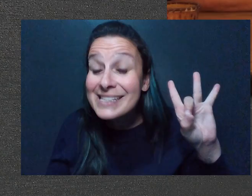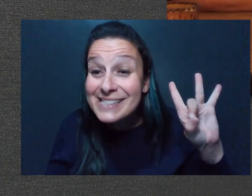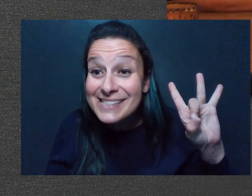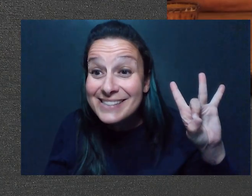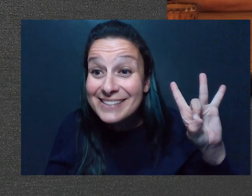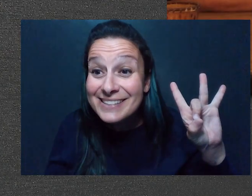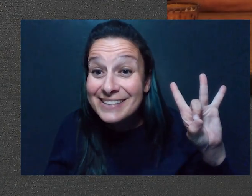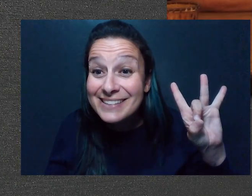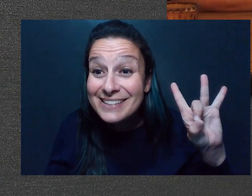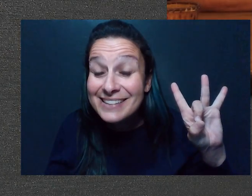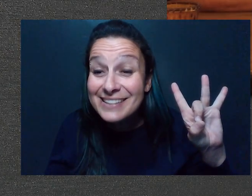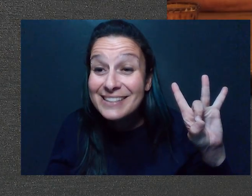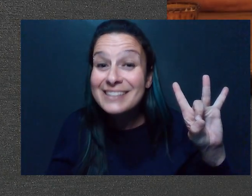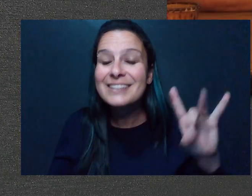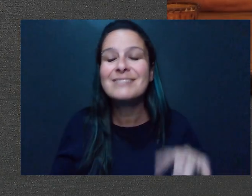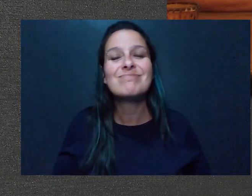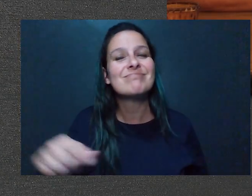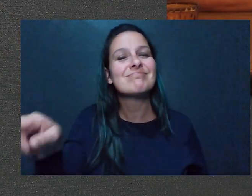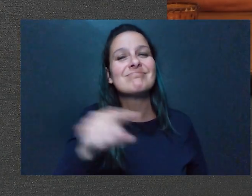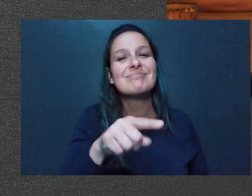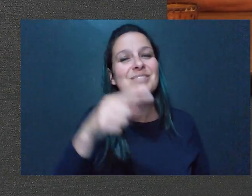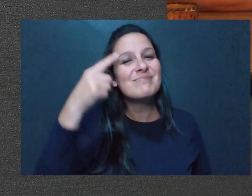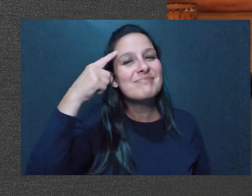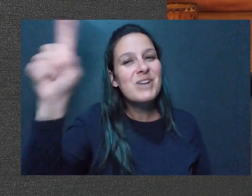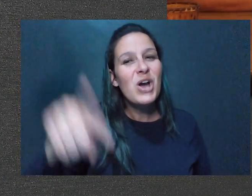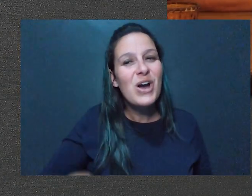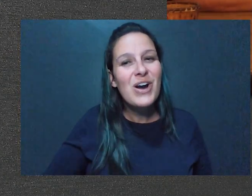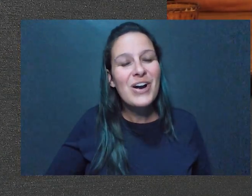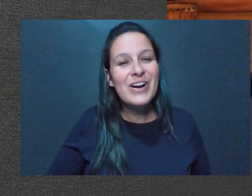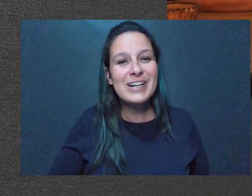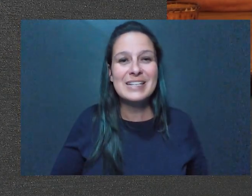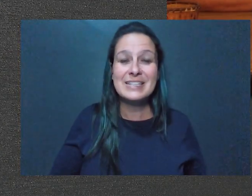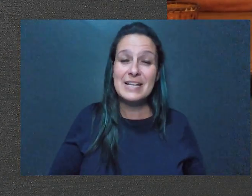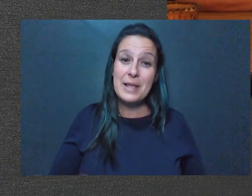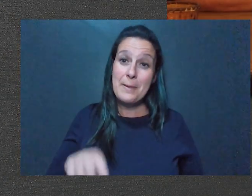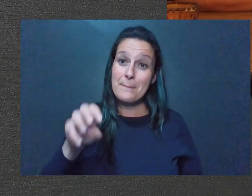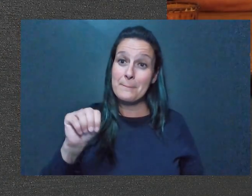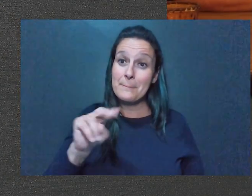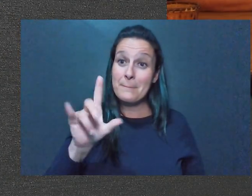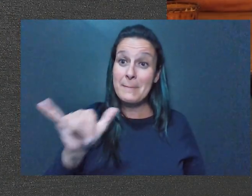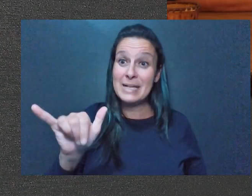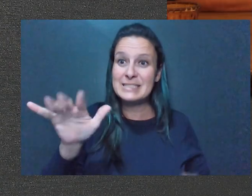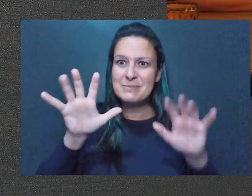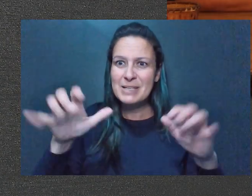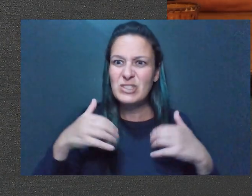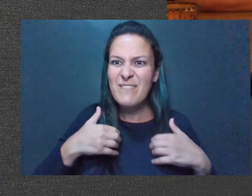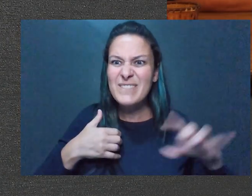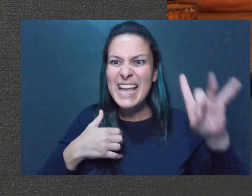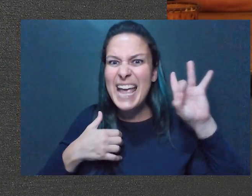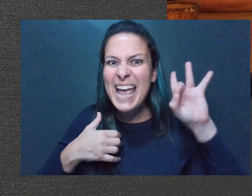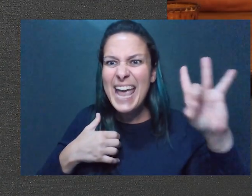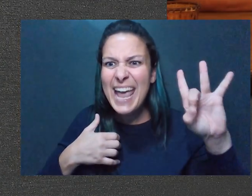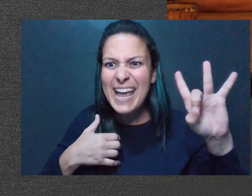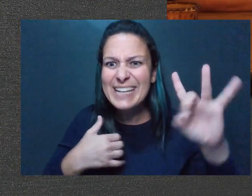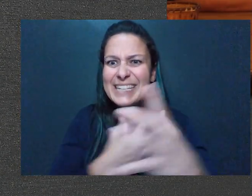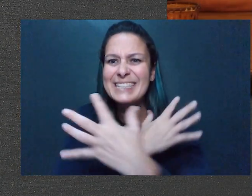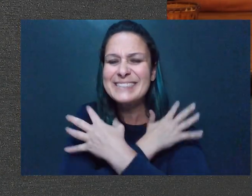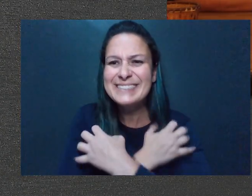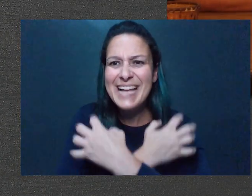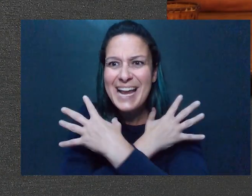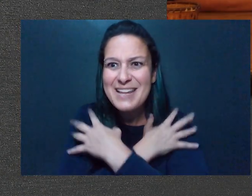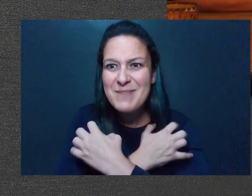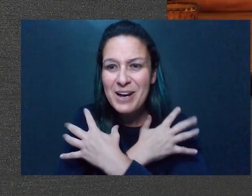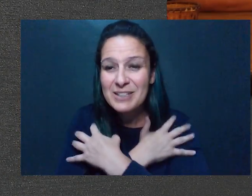8. You're so smart. Muzzy Monster has 8 teddy